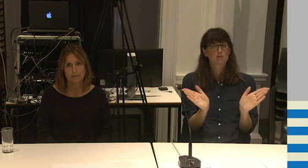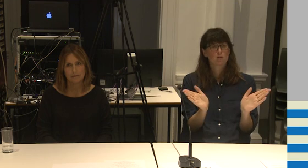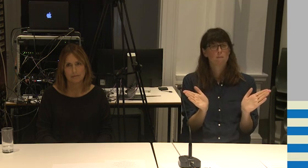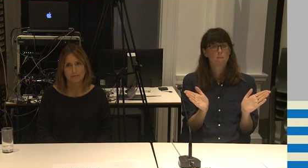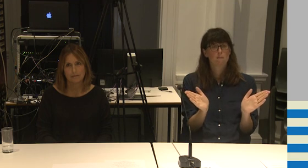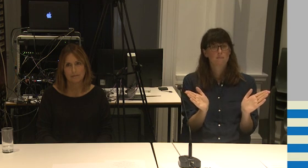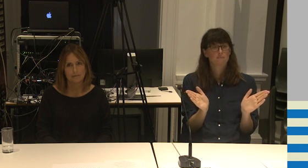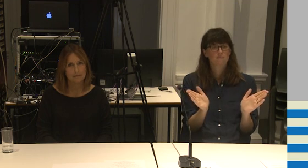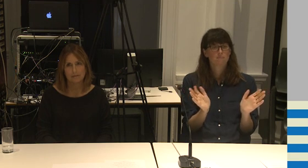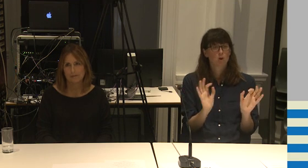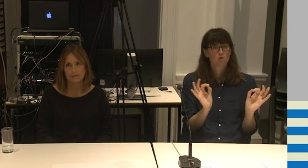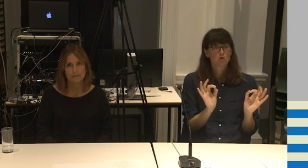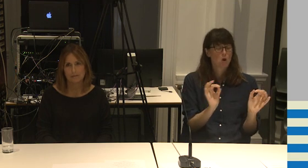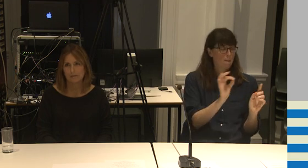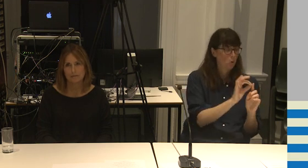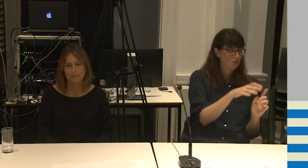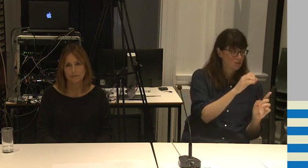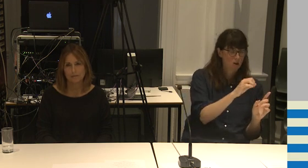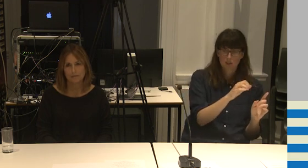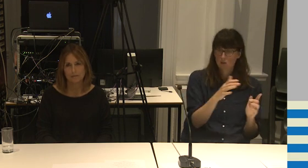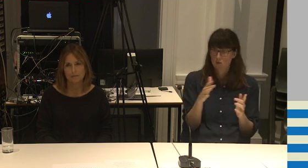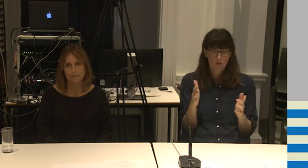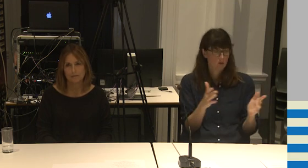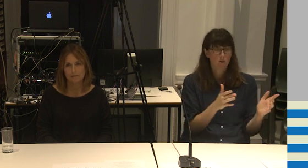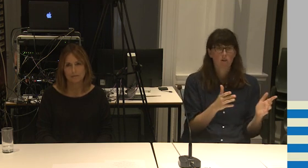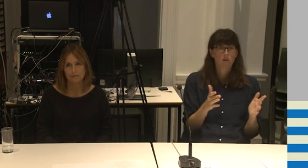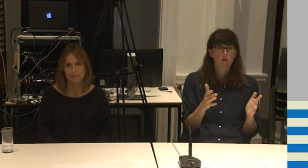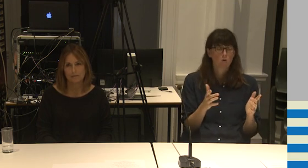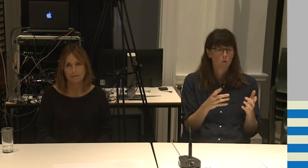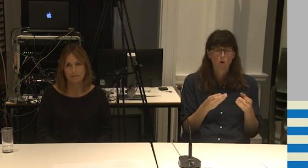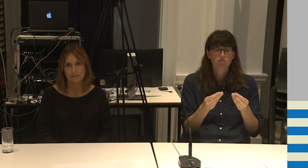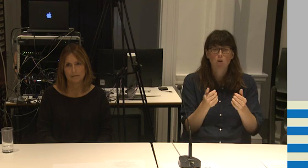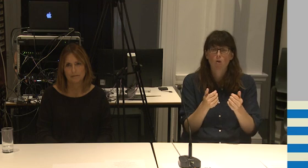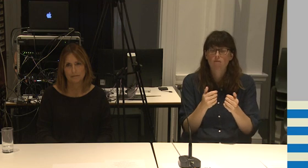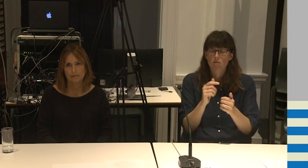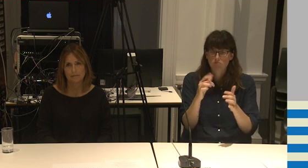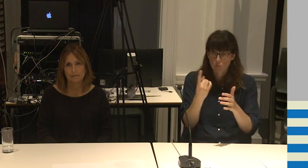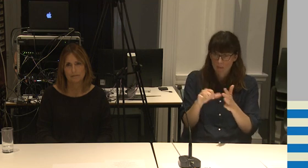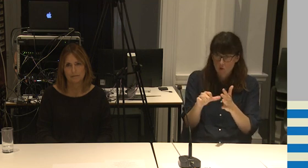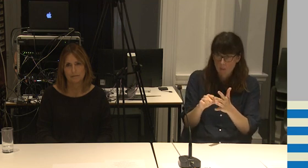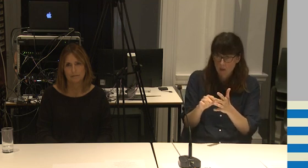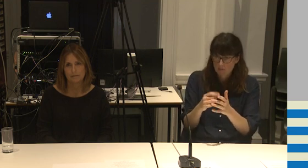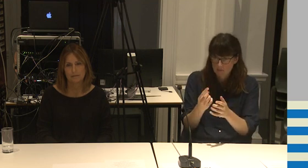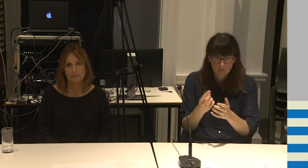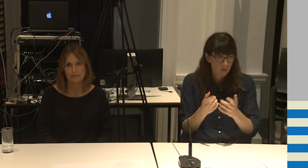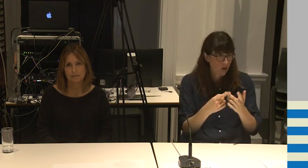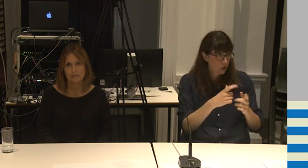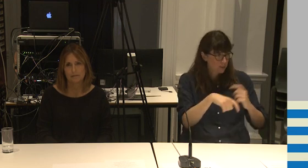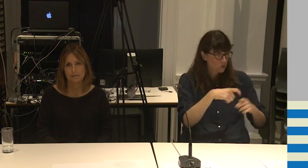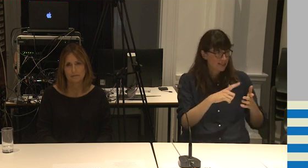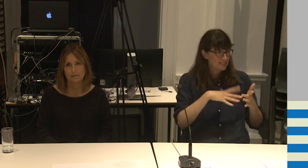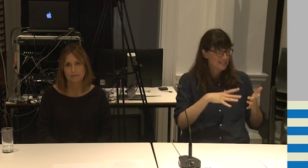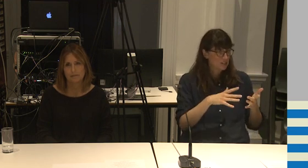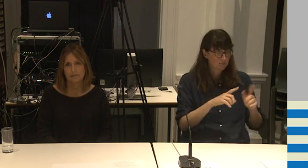and that there is no definitive points on which you can say, okay, we've solved the problem for these people, we've solved the problem for these people, and so on and